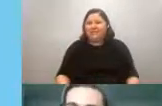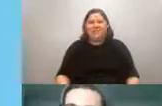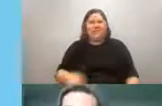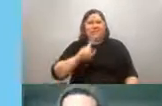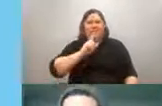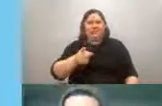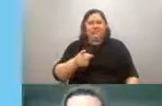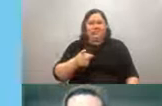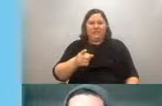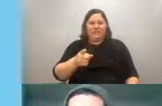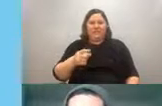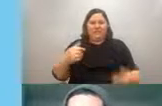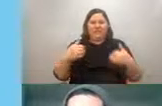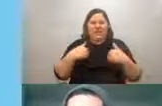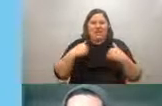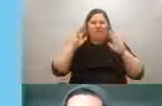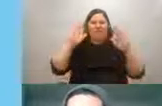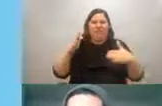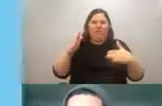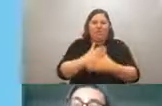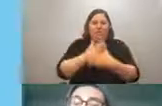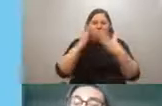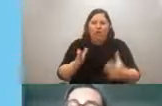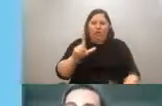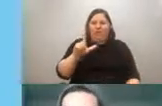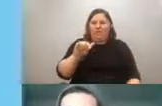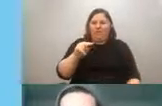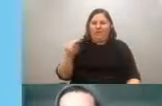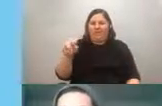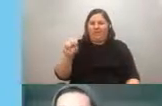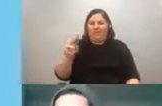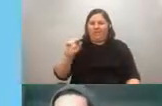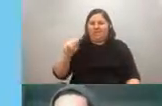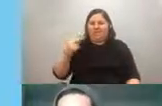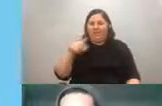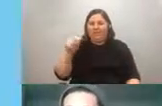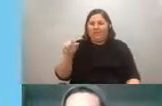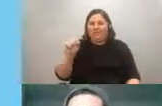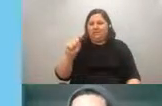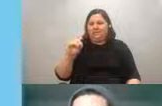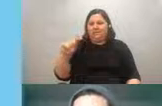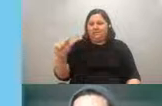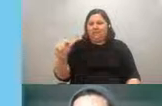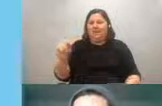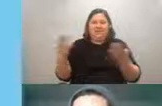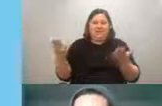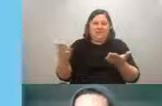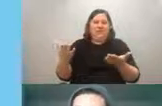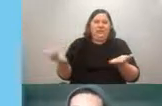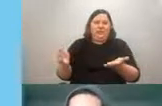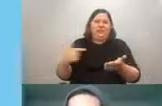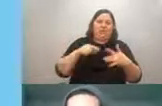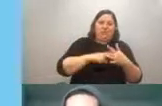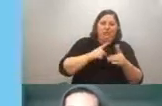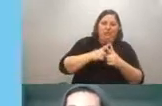and i bring my wonderful partner lynn smith stott here with me as well um and so i will go ahead and get started and hand it over to you lynn my name is